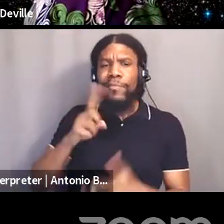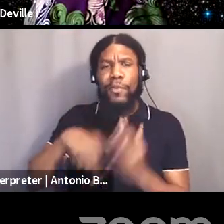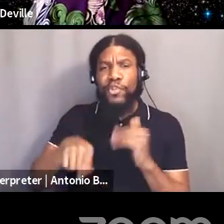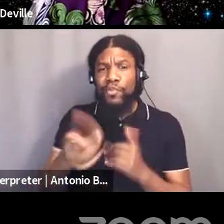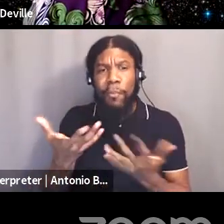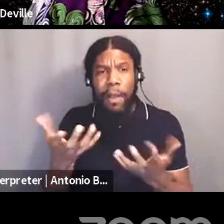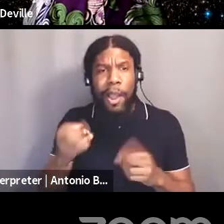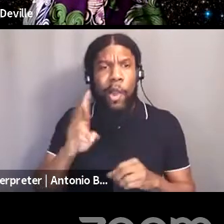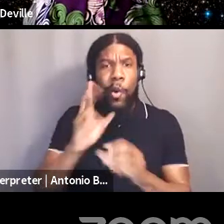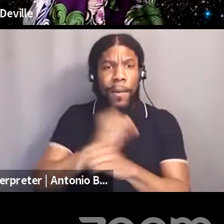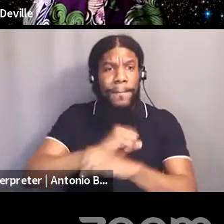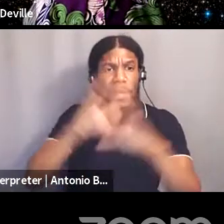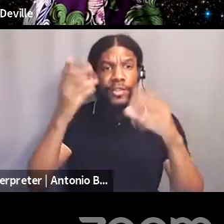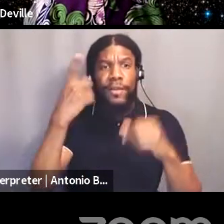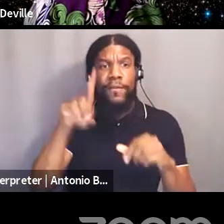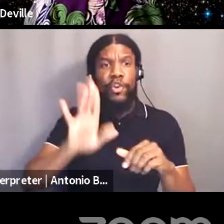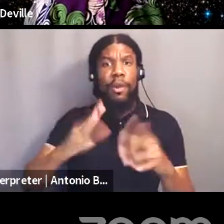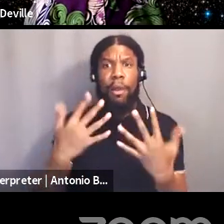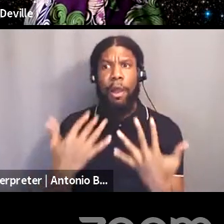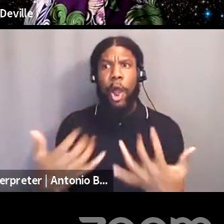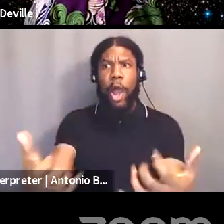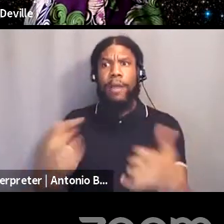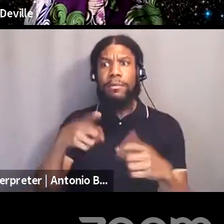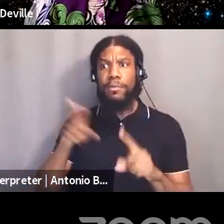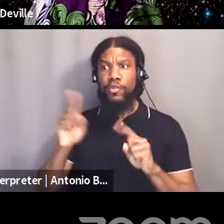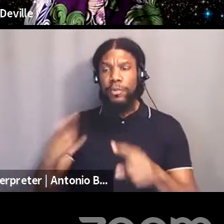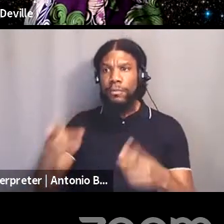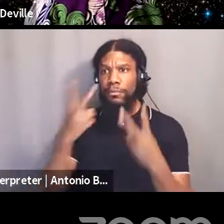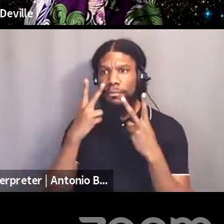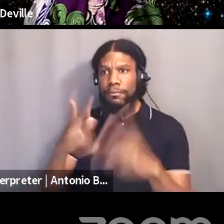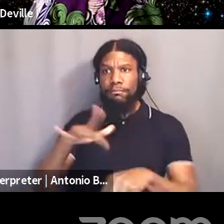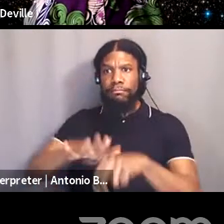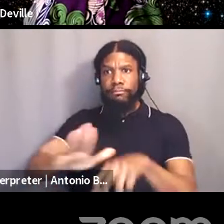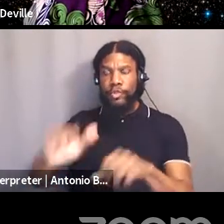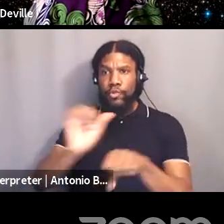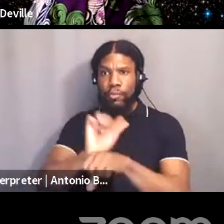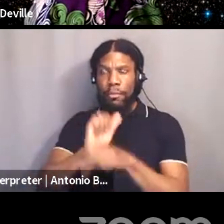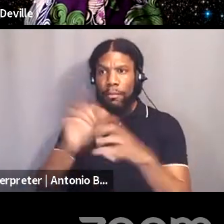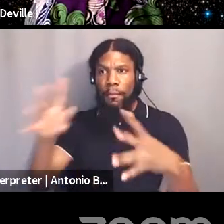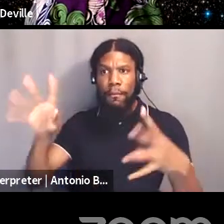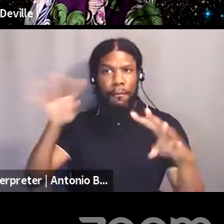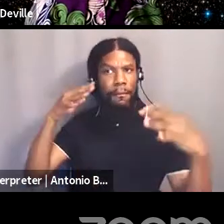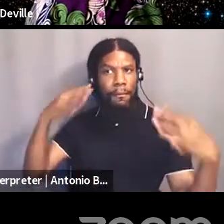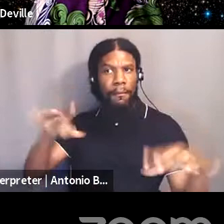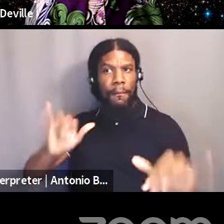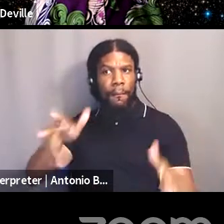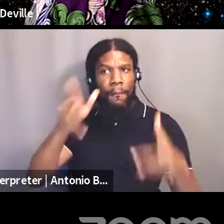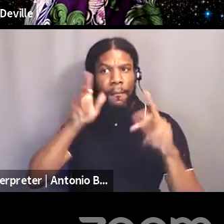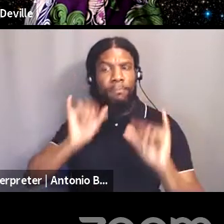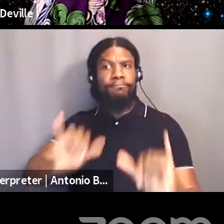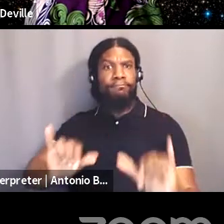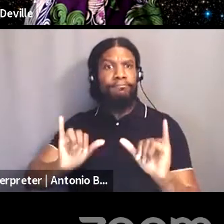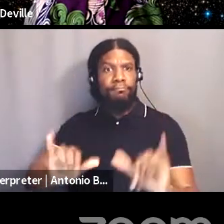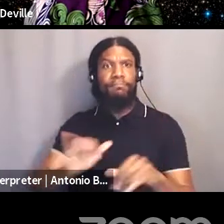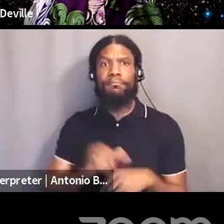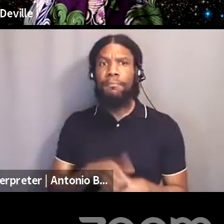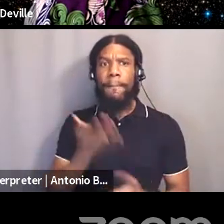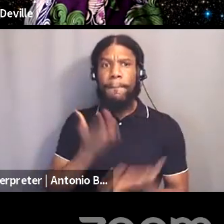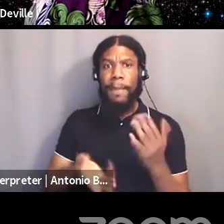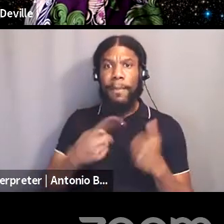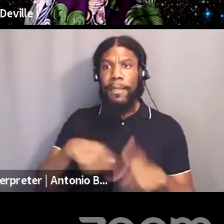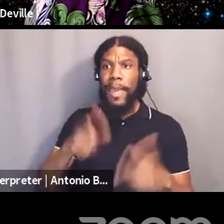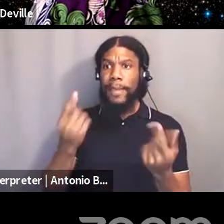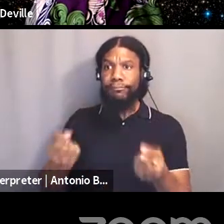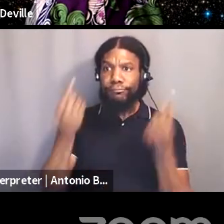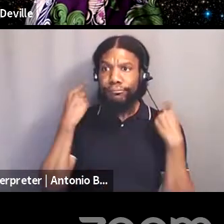want or imagine for audiences to take away who perhaps aren't as familiar with the references in the work, but are experiencing